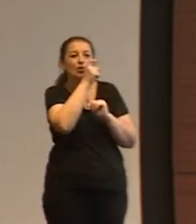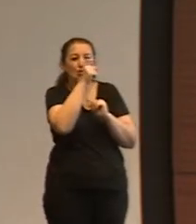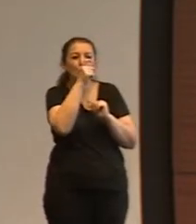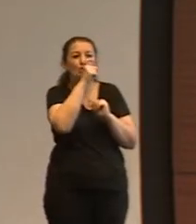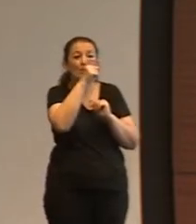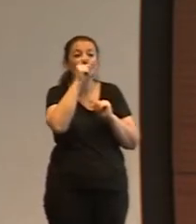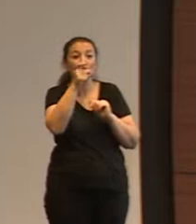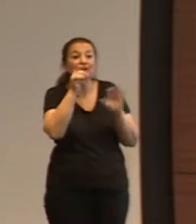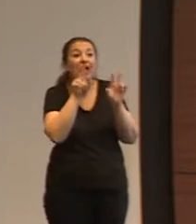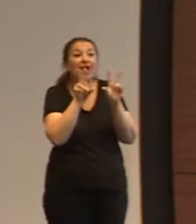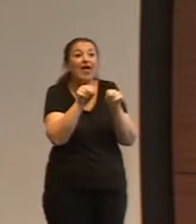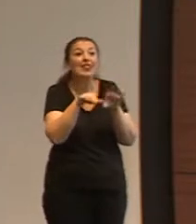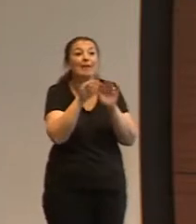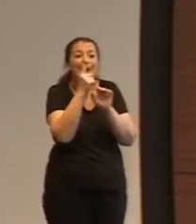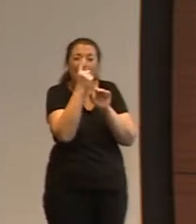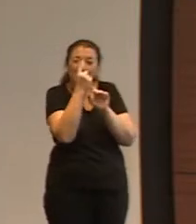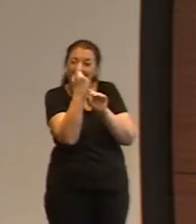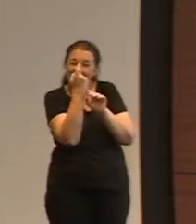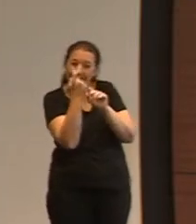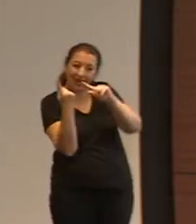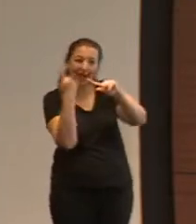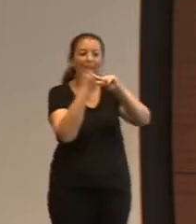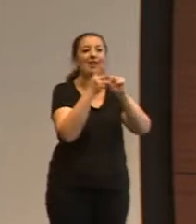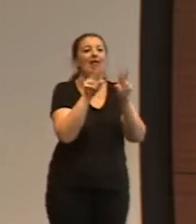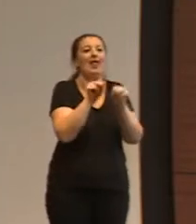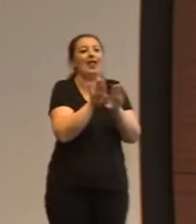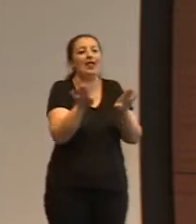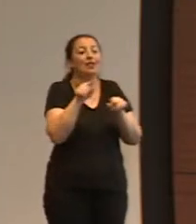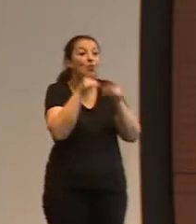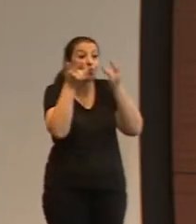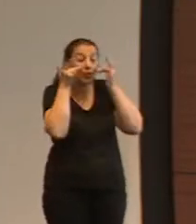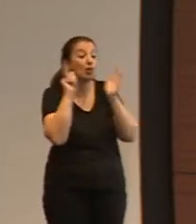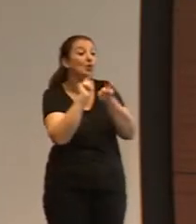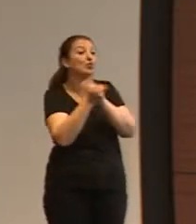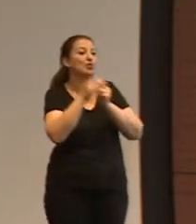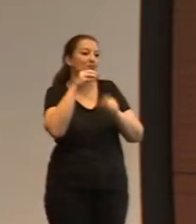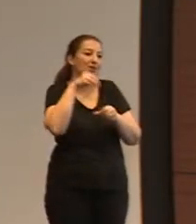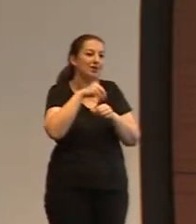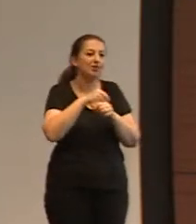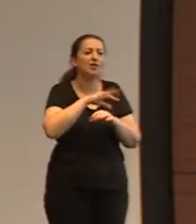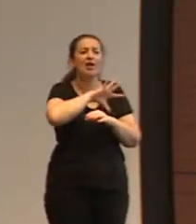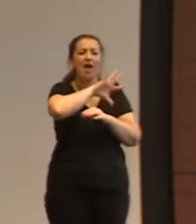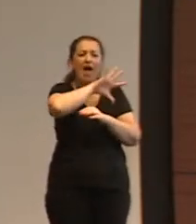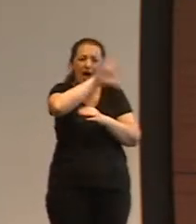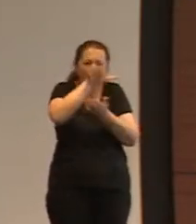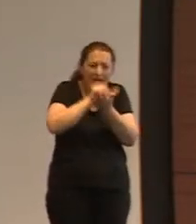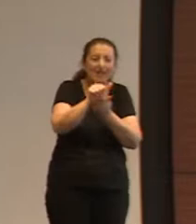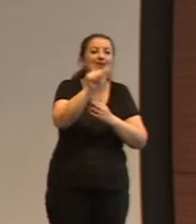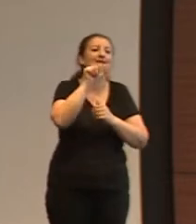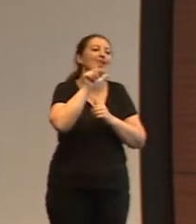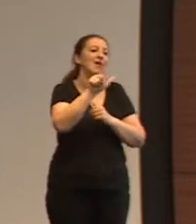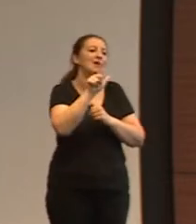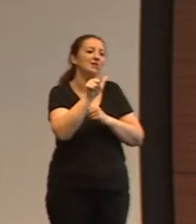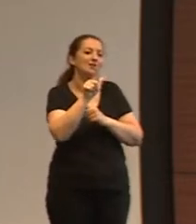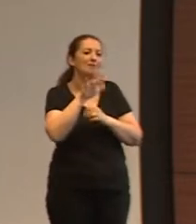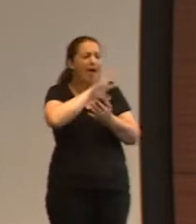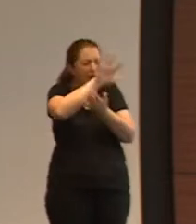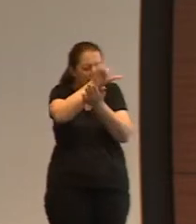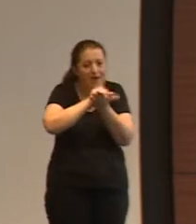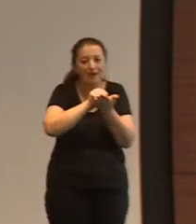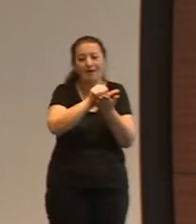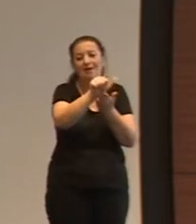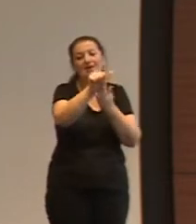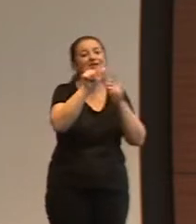should make the choice to become a butterfly so for that cultural